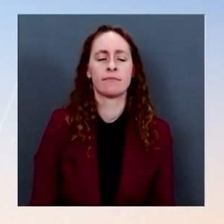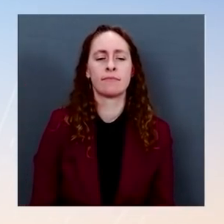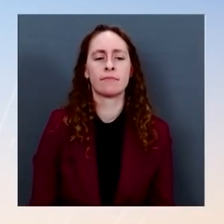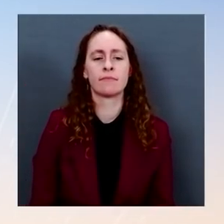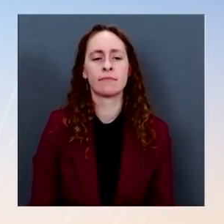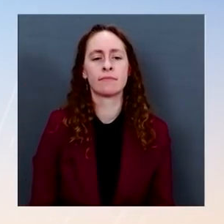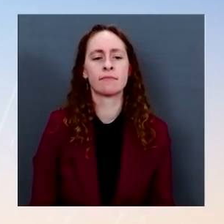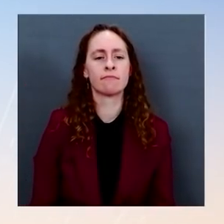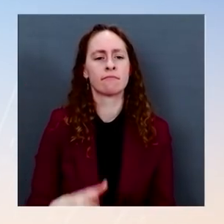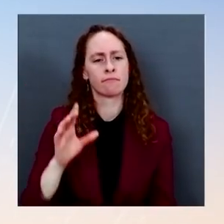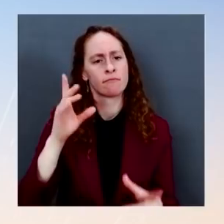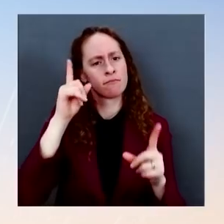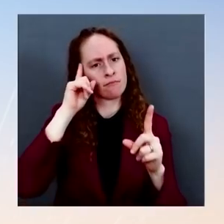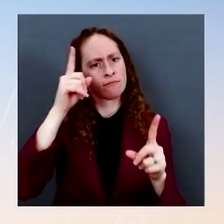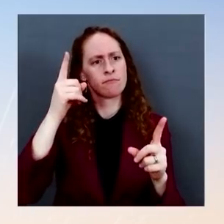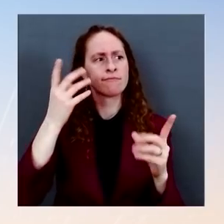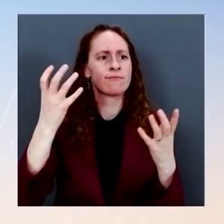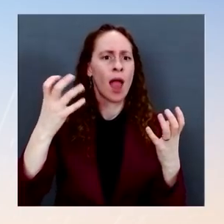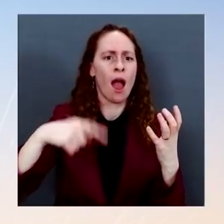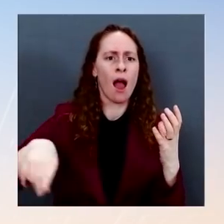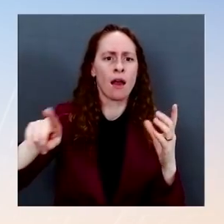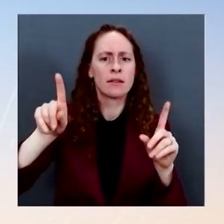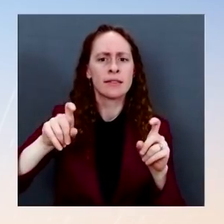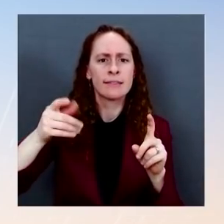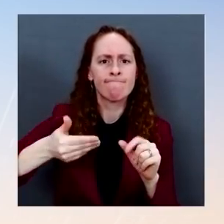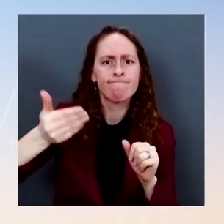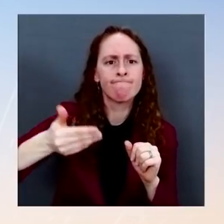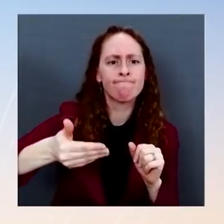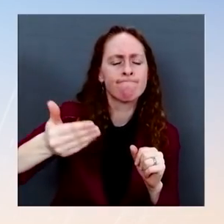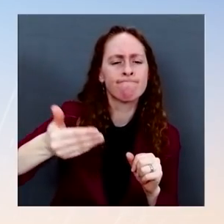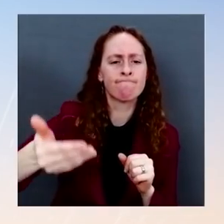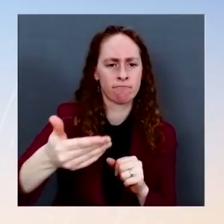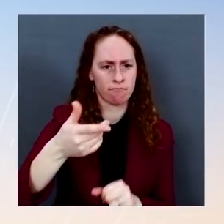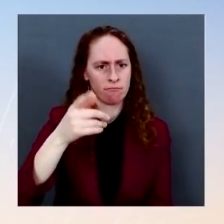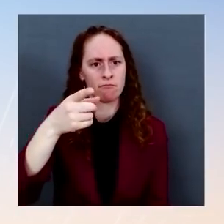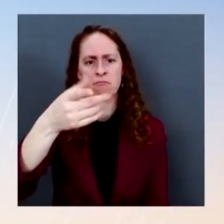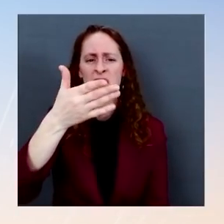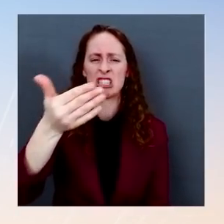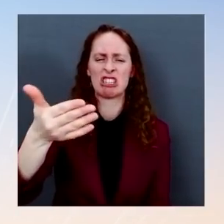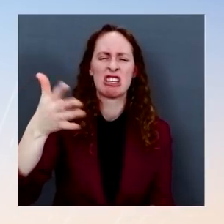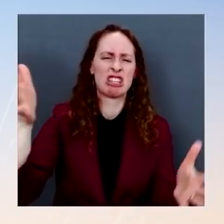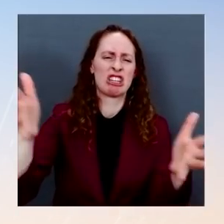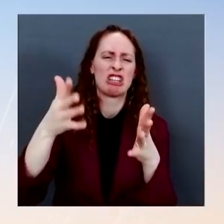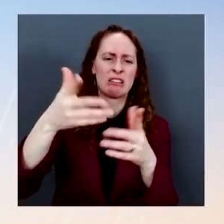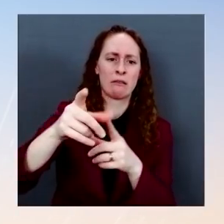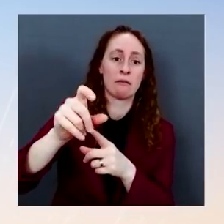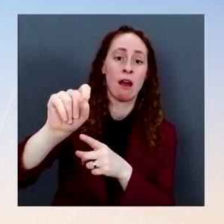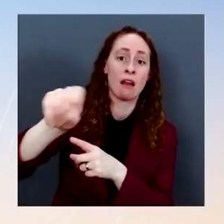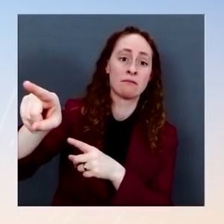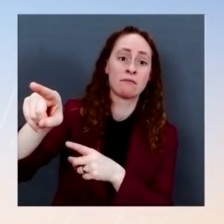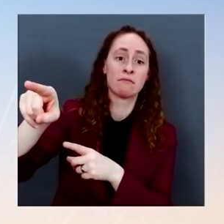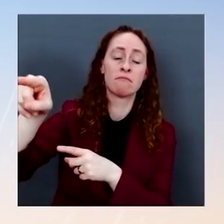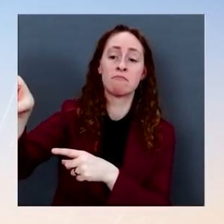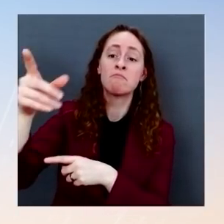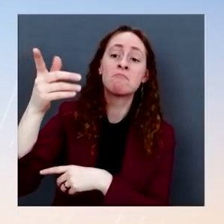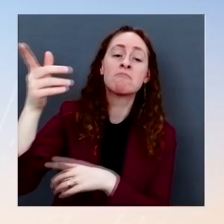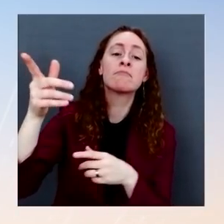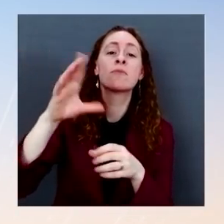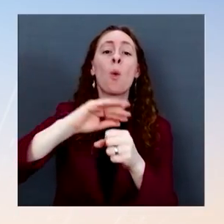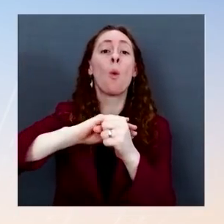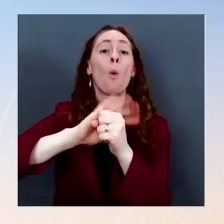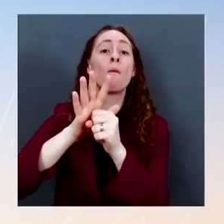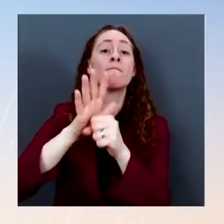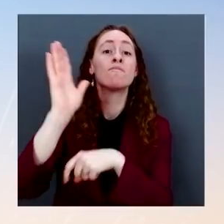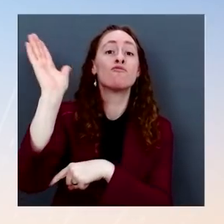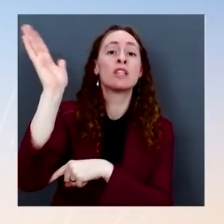good question that I think you could ask, you should ask the health and medical experts and team at the next COVID briefing. Go ahead, Shelby. Thanks, Shen. I wanted to ask a follow-up